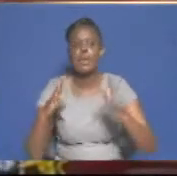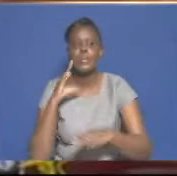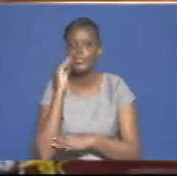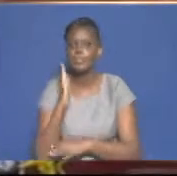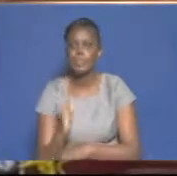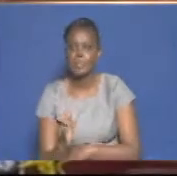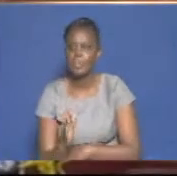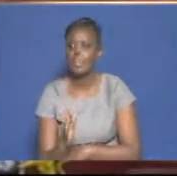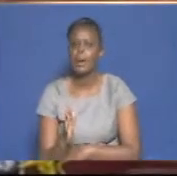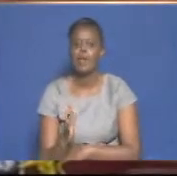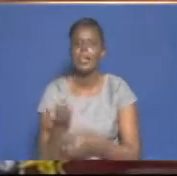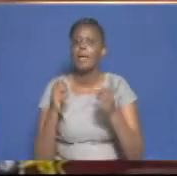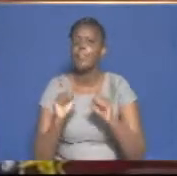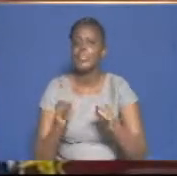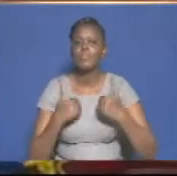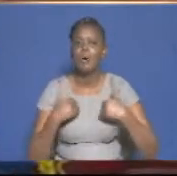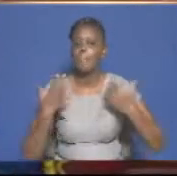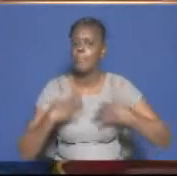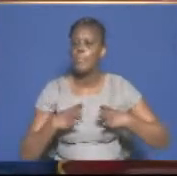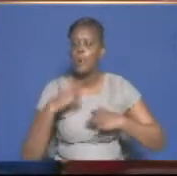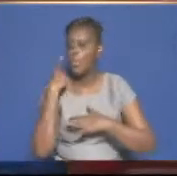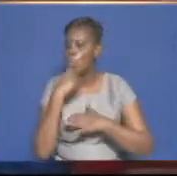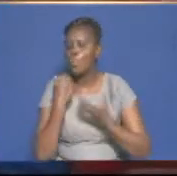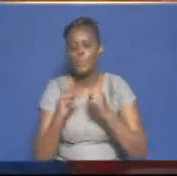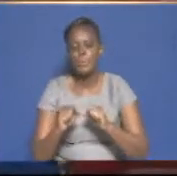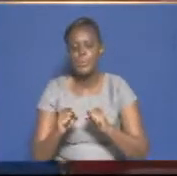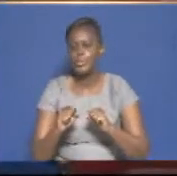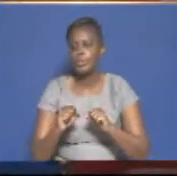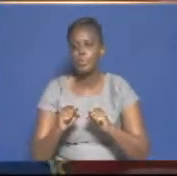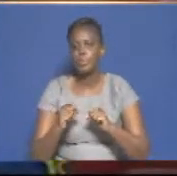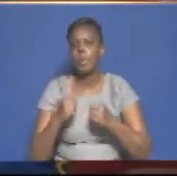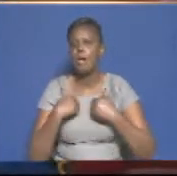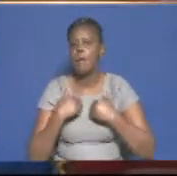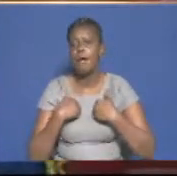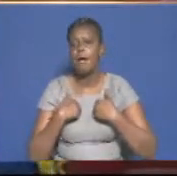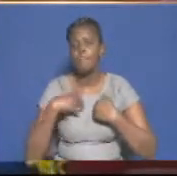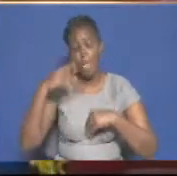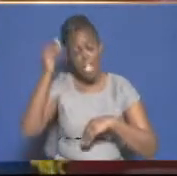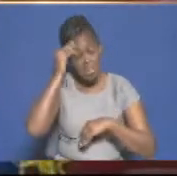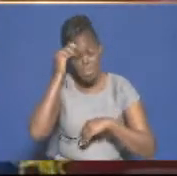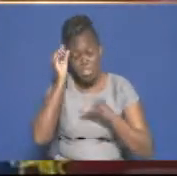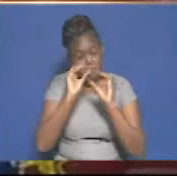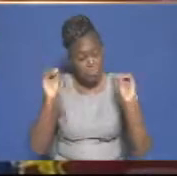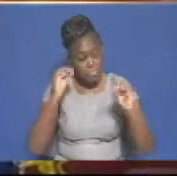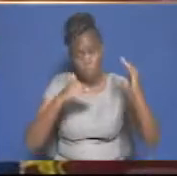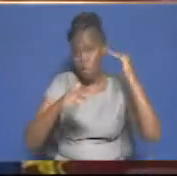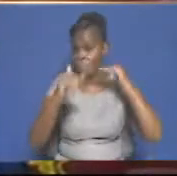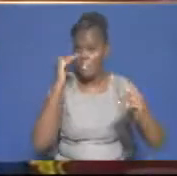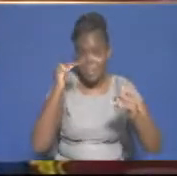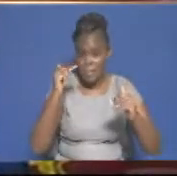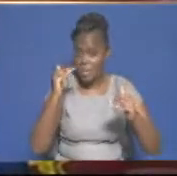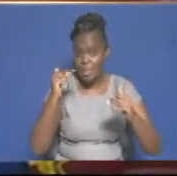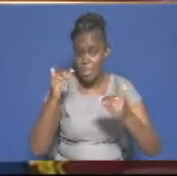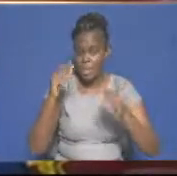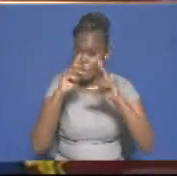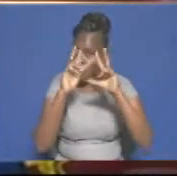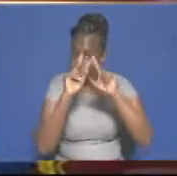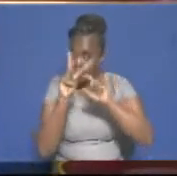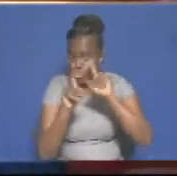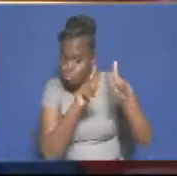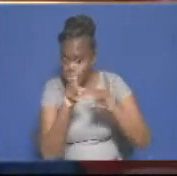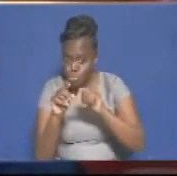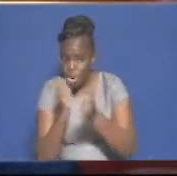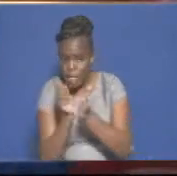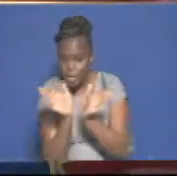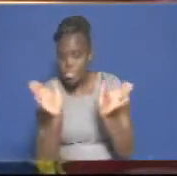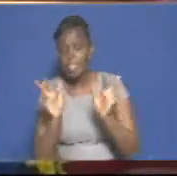Speaker, we cannot have people who don't have the required education qualification to interrogate the Auditor